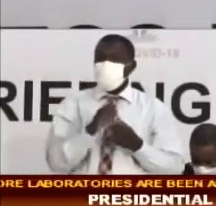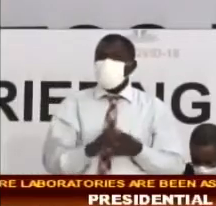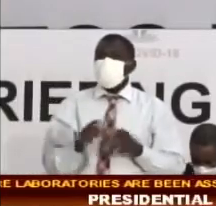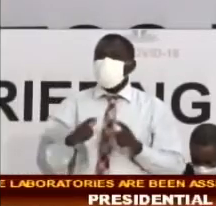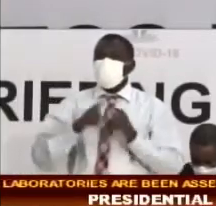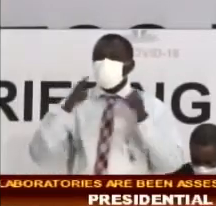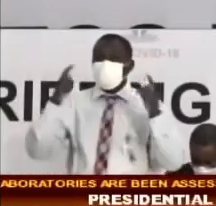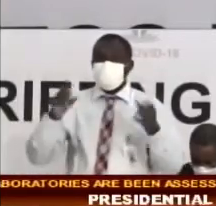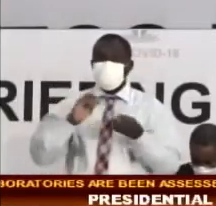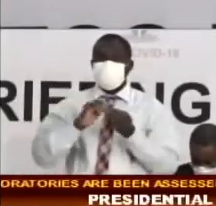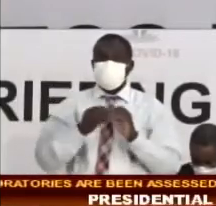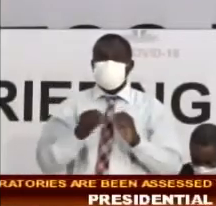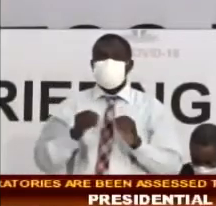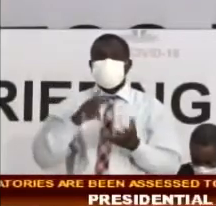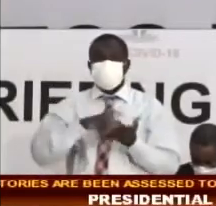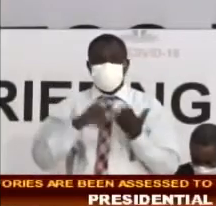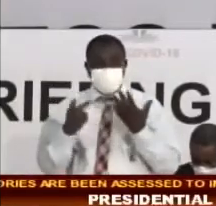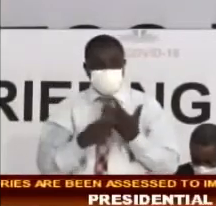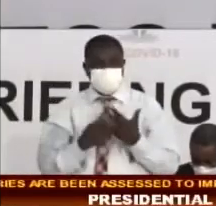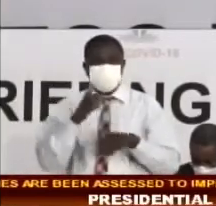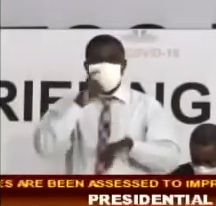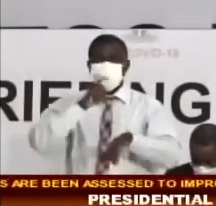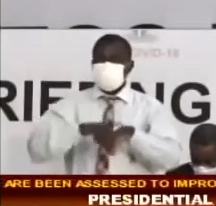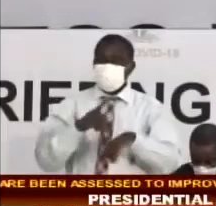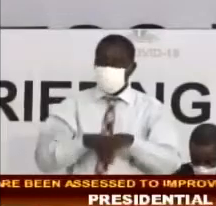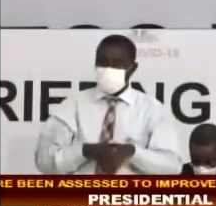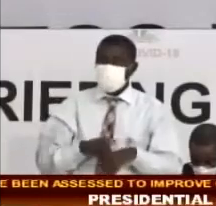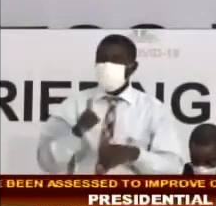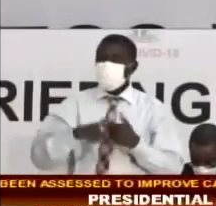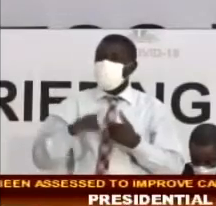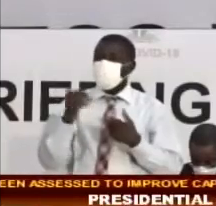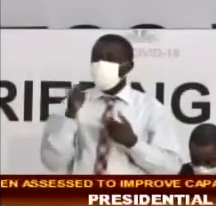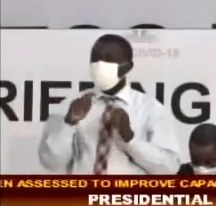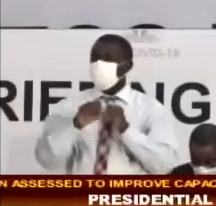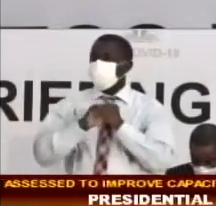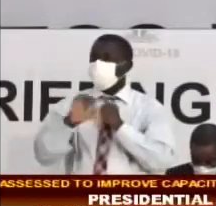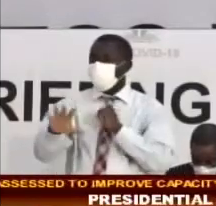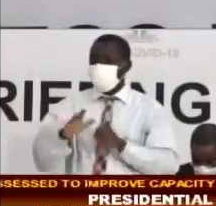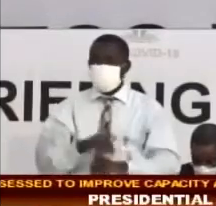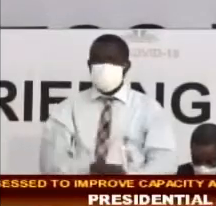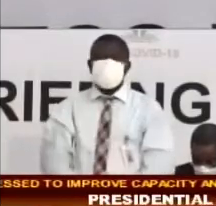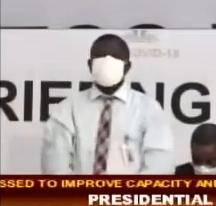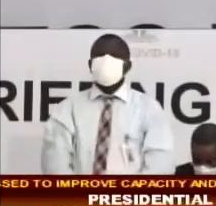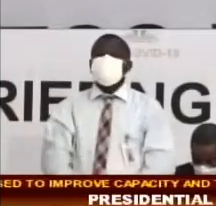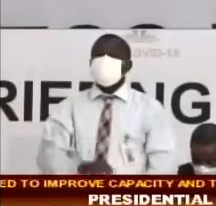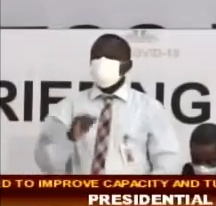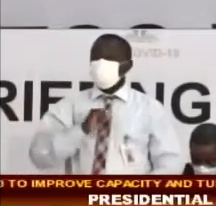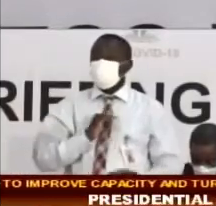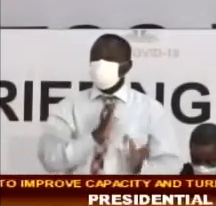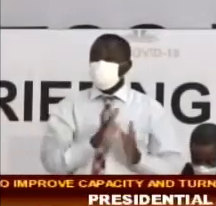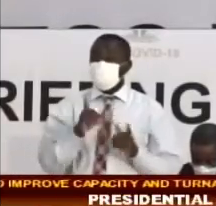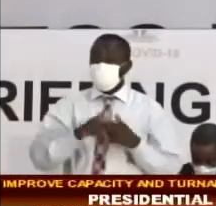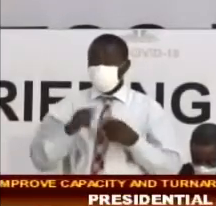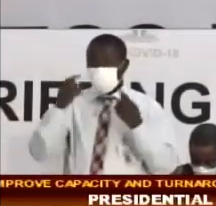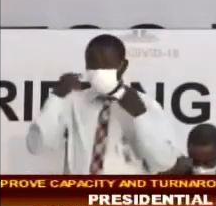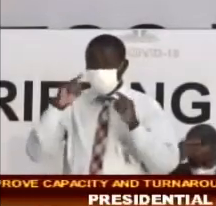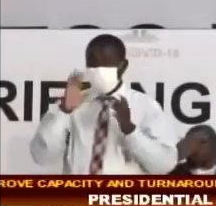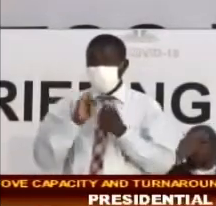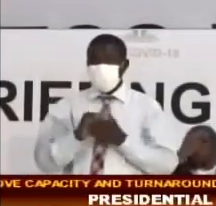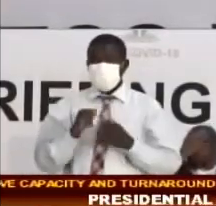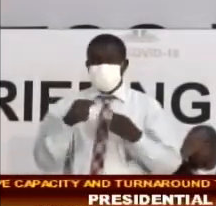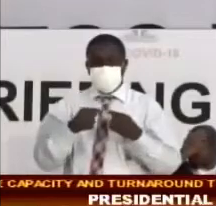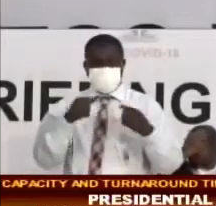their programs and time to the campaign. I'm also glad to announce that, contrary to the